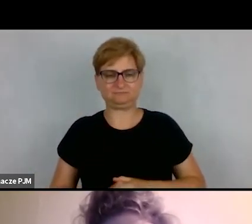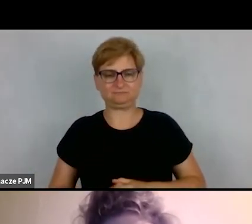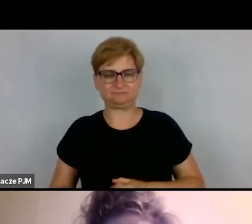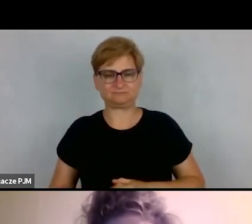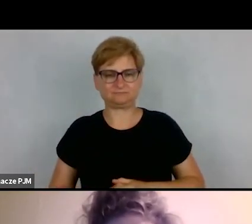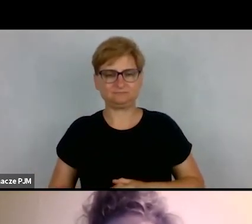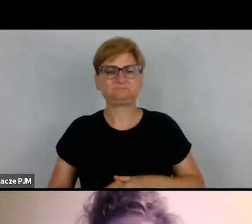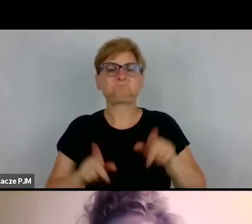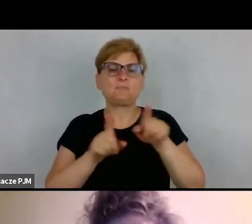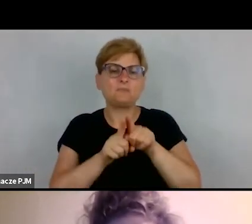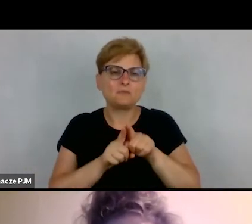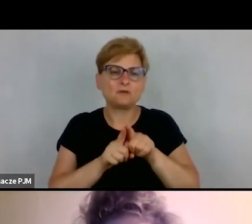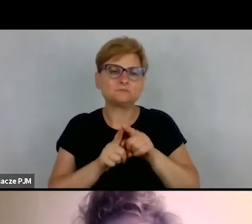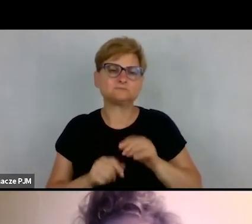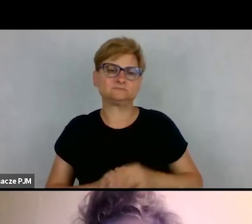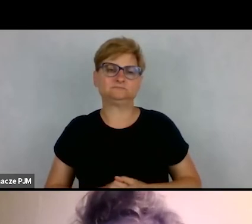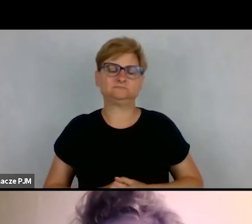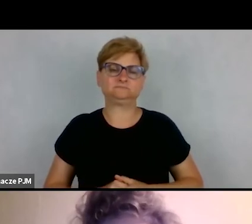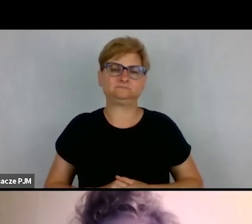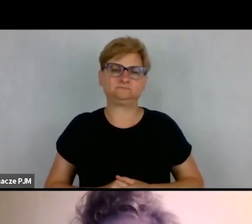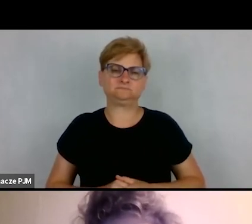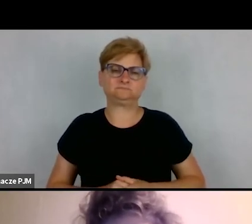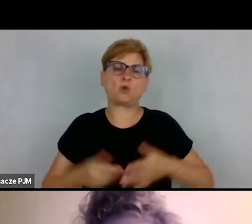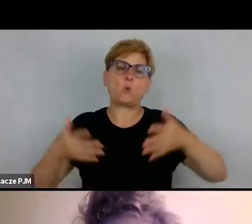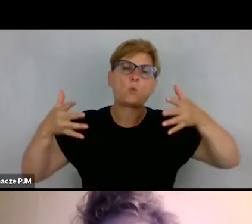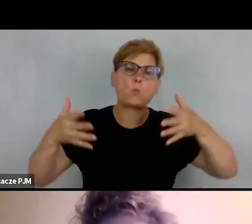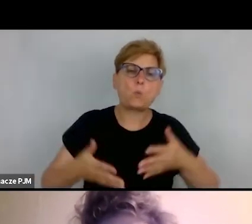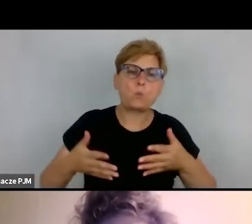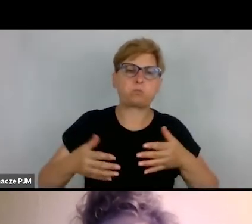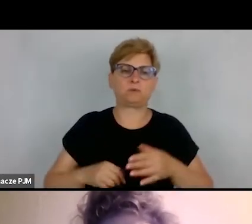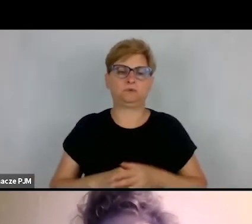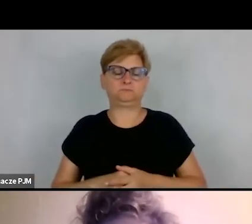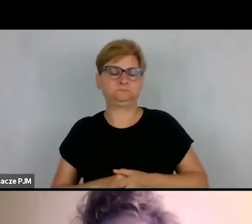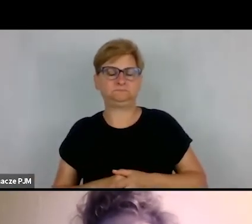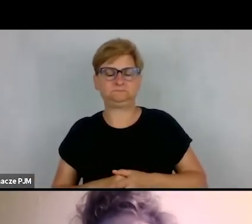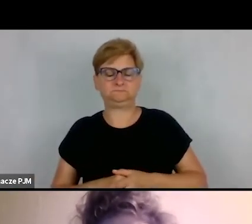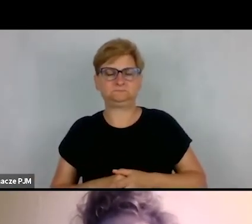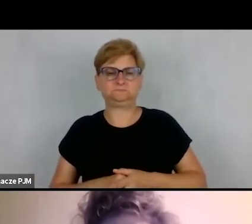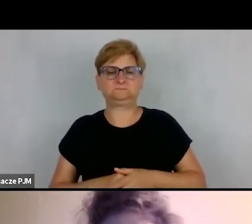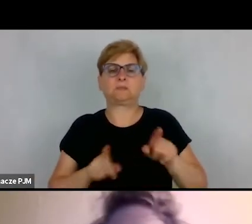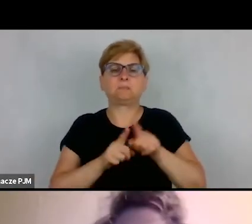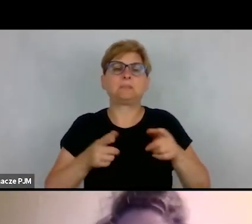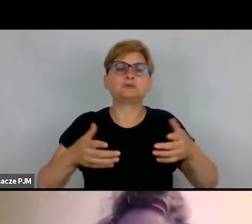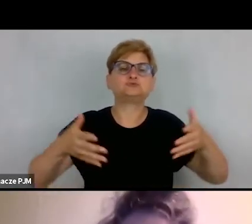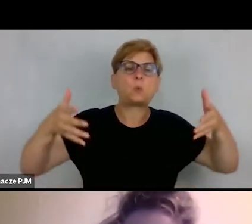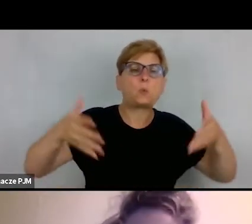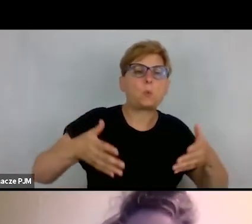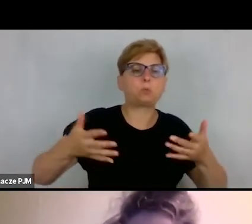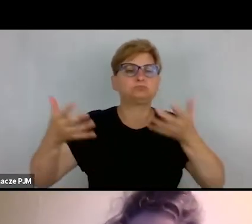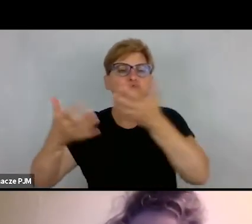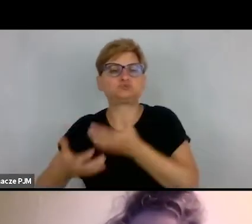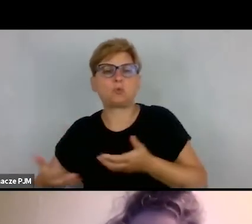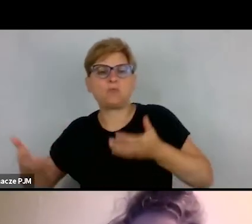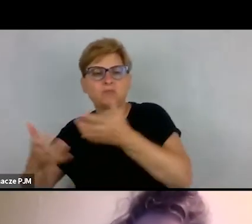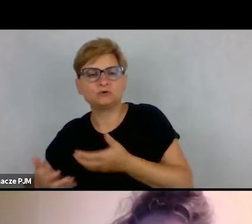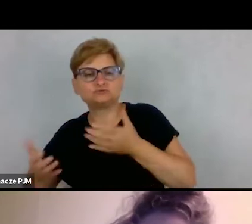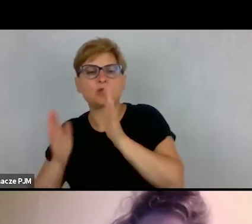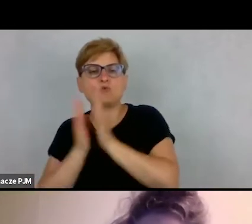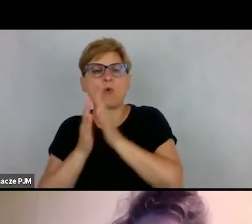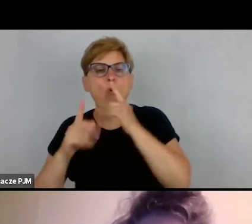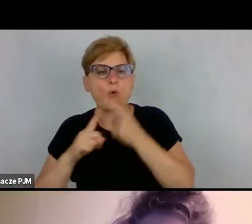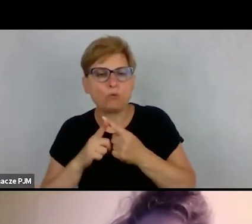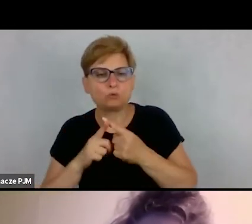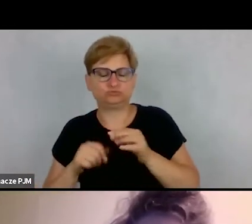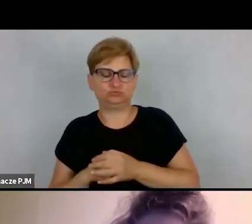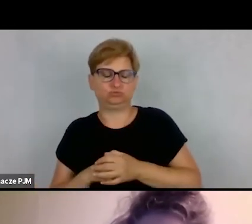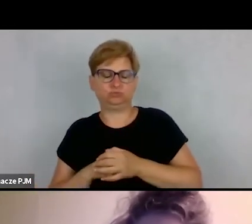have clubs, people get together to discuss TV shows they've watched, or clubs of supporters for soccer teams. And